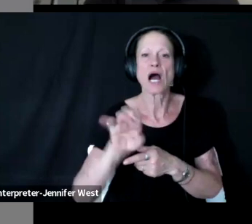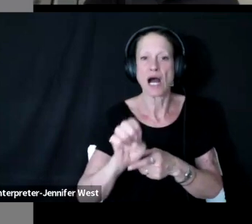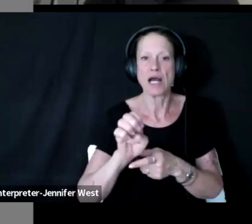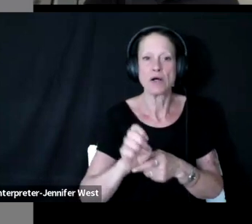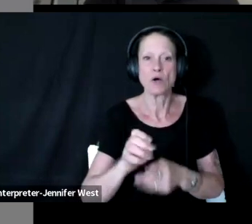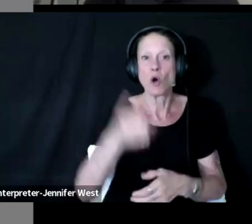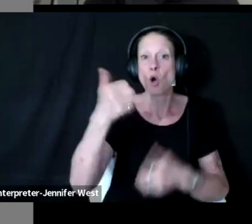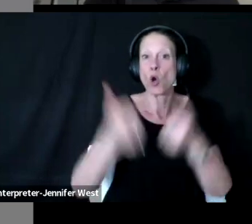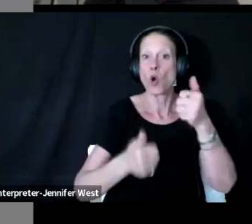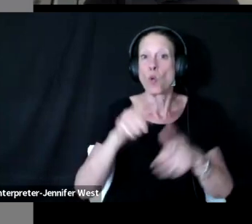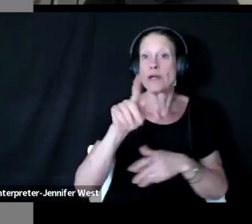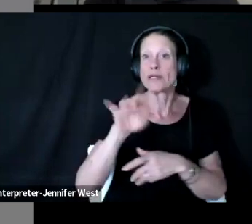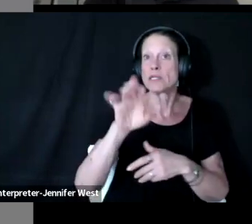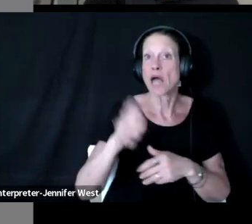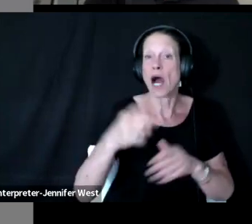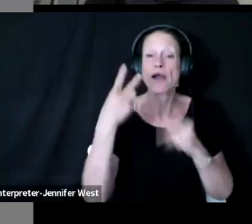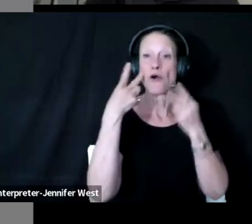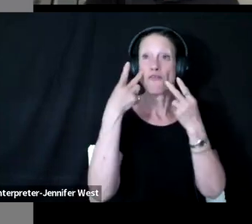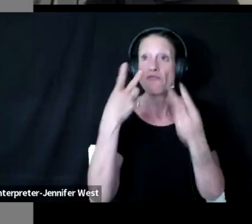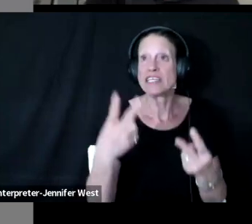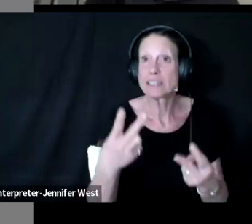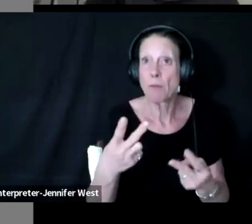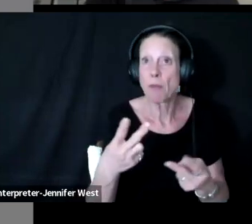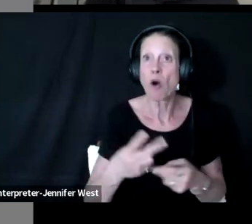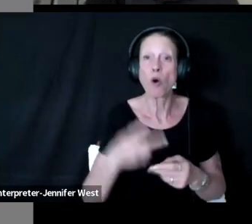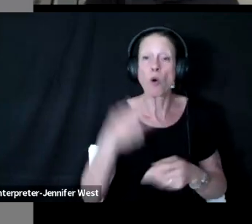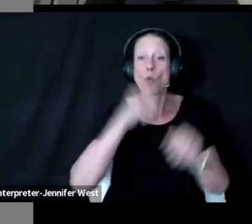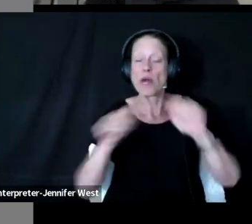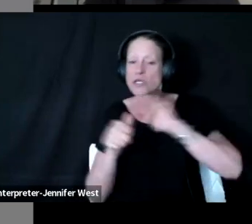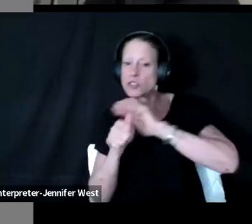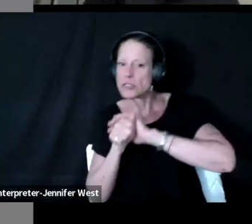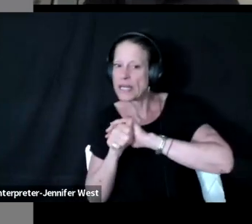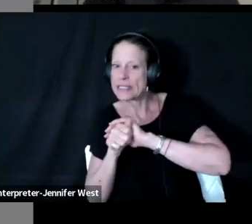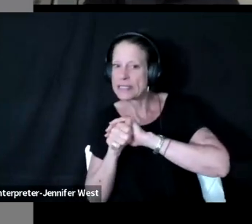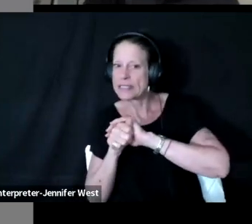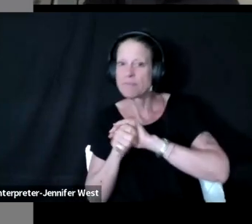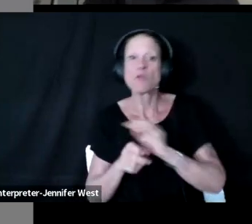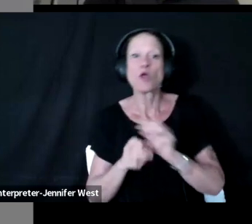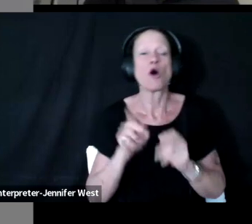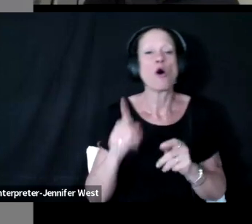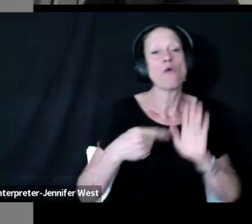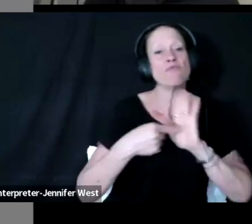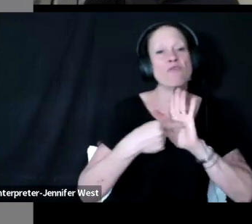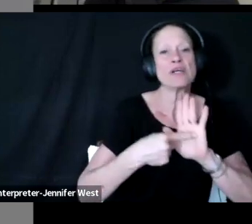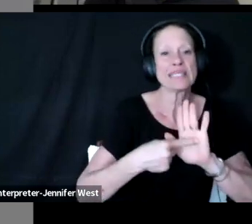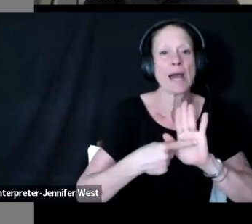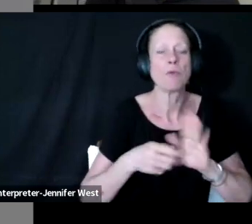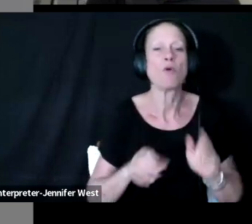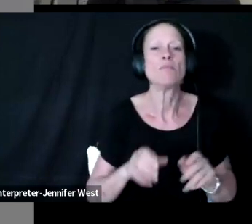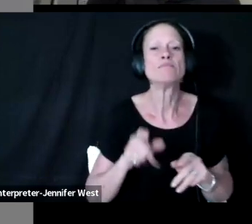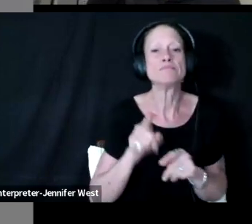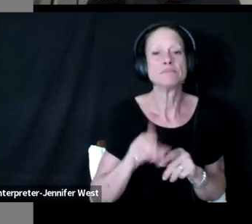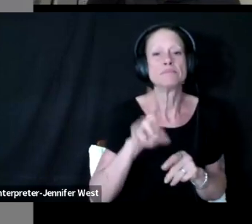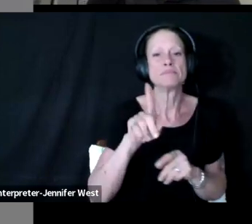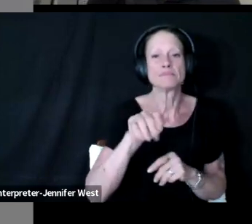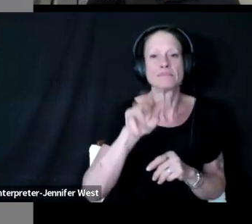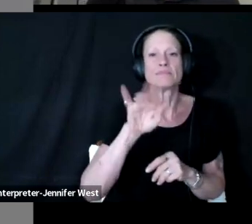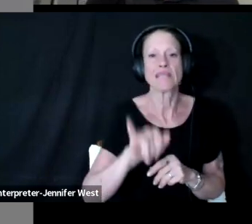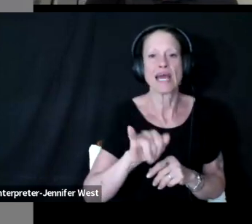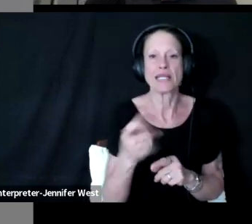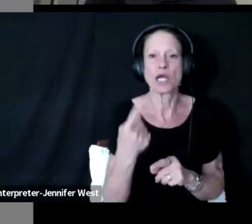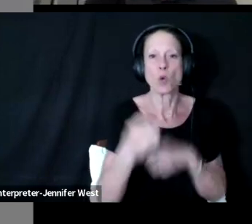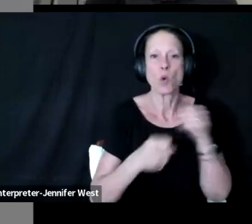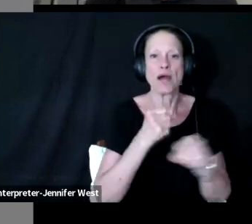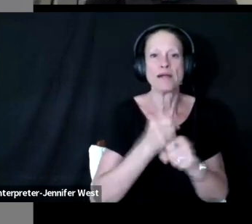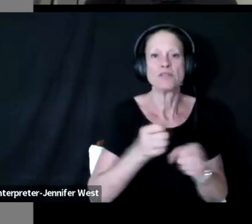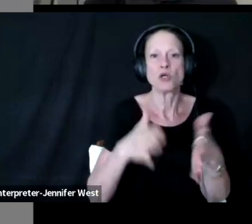want visible in your dashboard and which ones you want hidden, right? So an example of that is Danny has 1 year left of